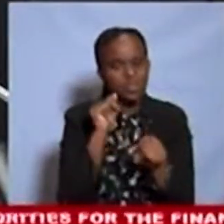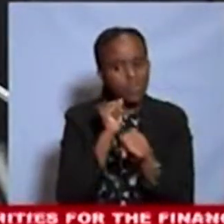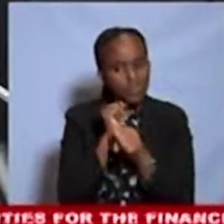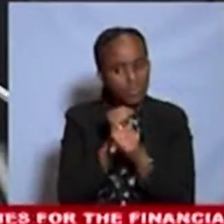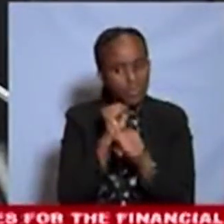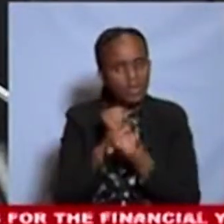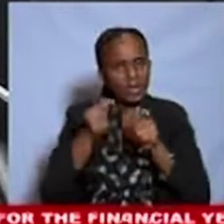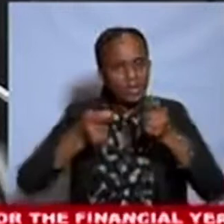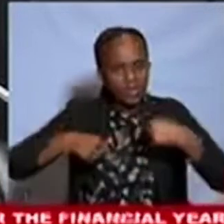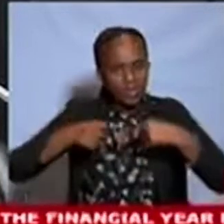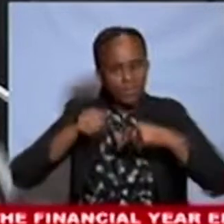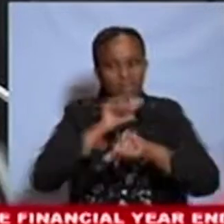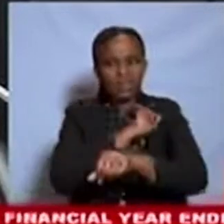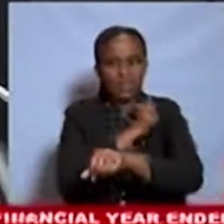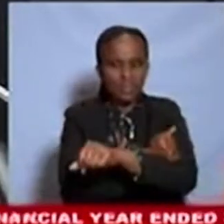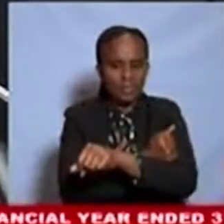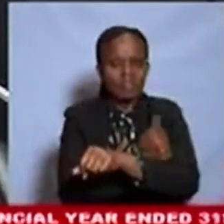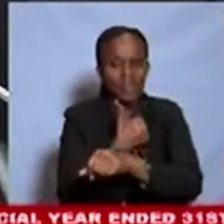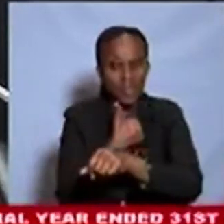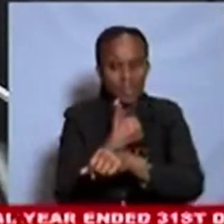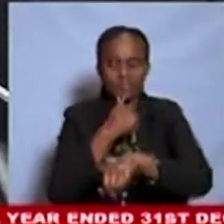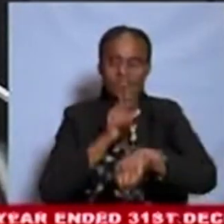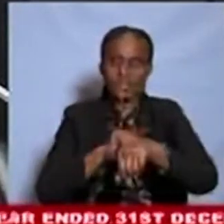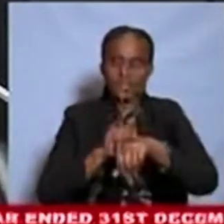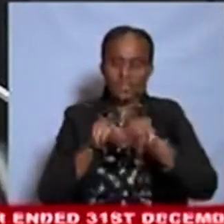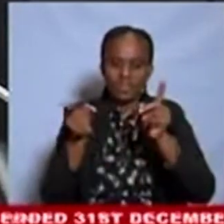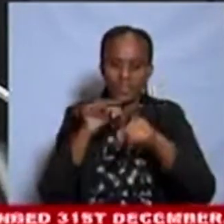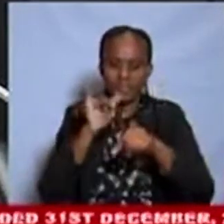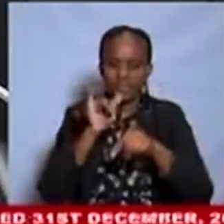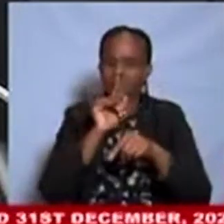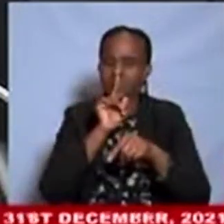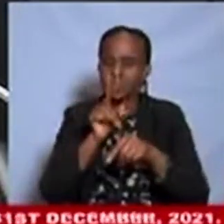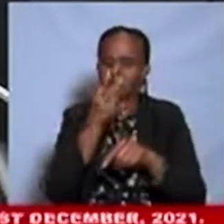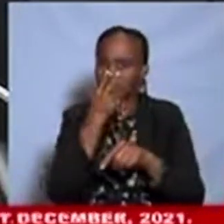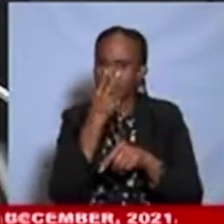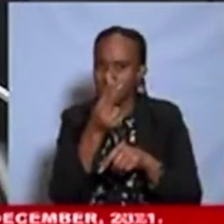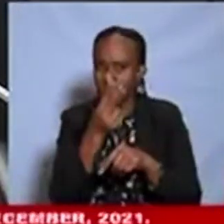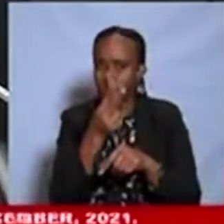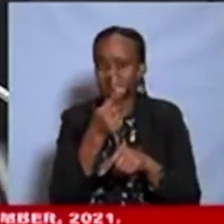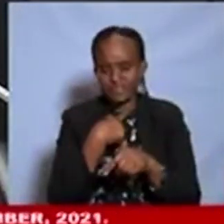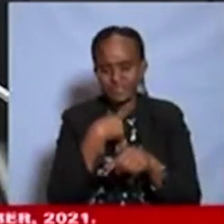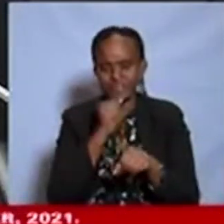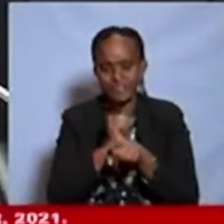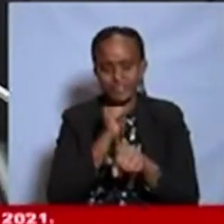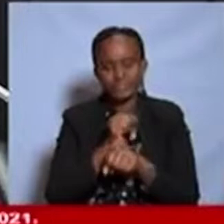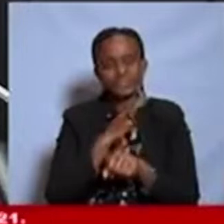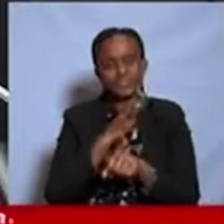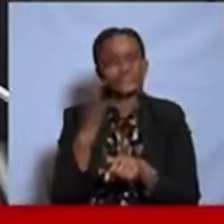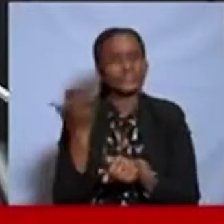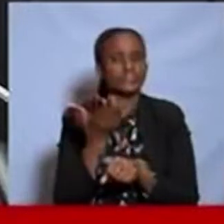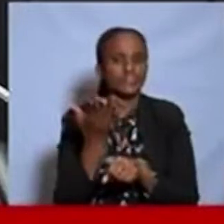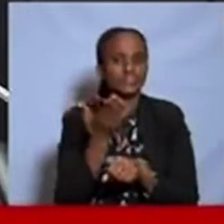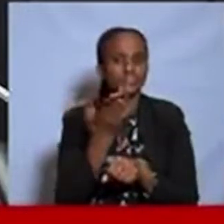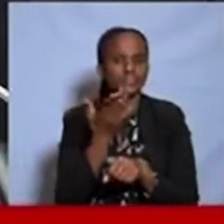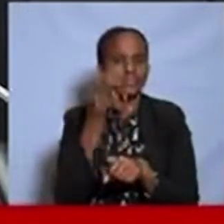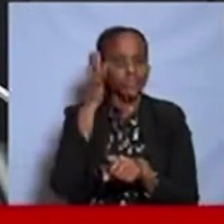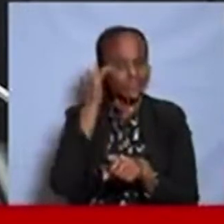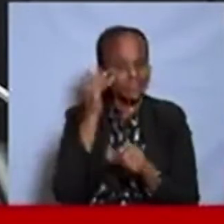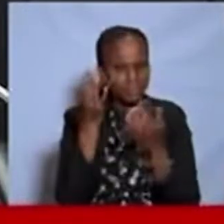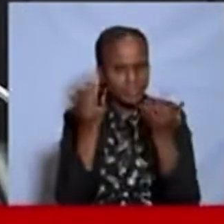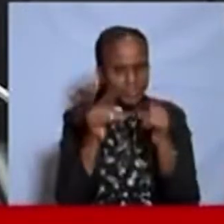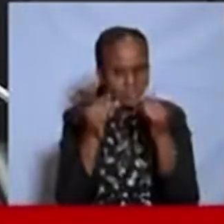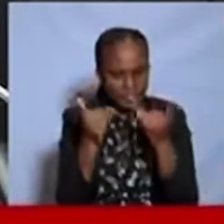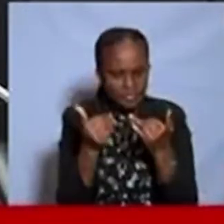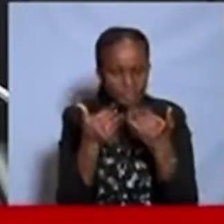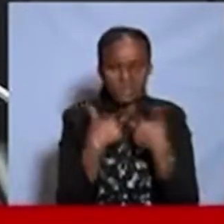as a local authority, there is a time when you see that you are not doing fine in revenue collection. That's when now you come